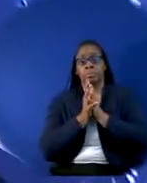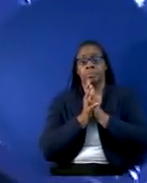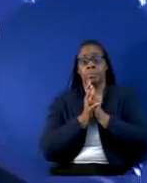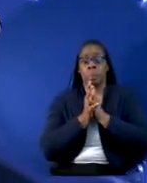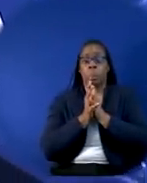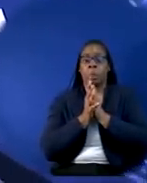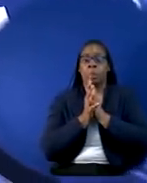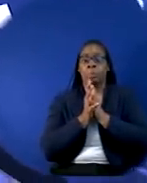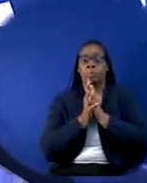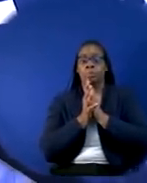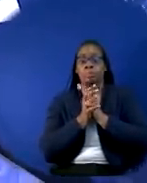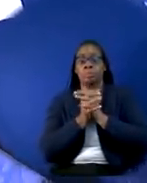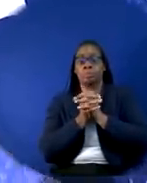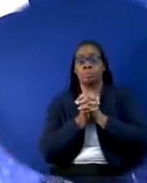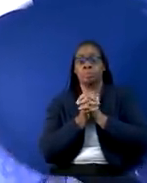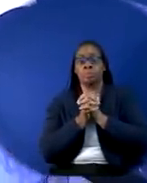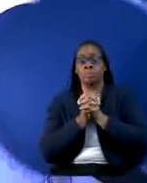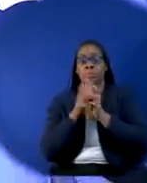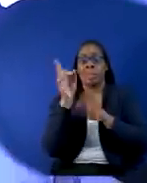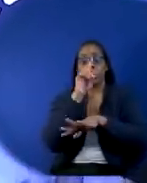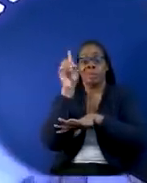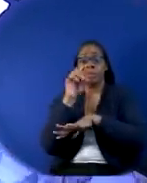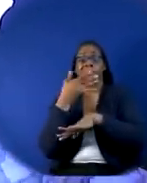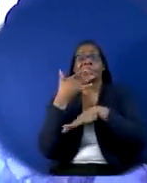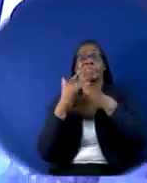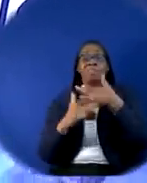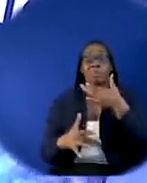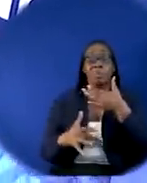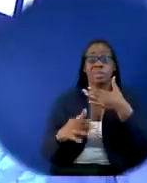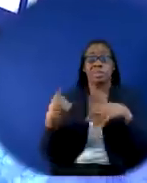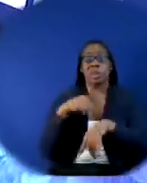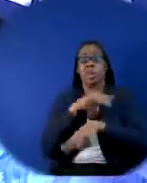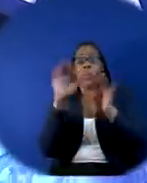Hallelujah. Because of the blood, we have been saved.